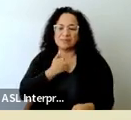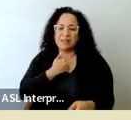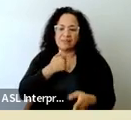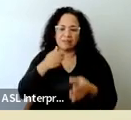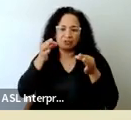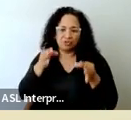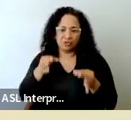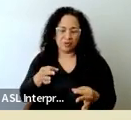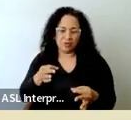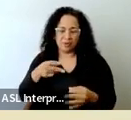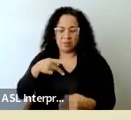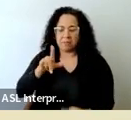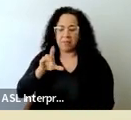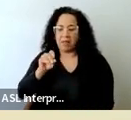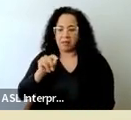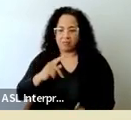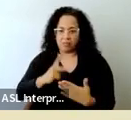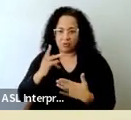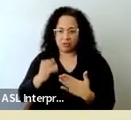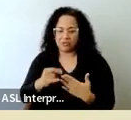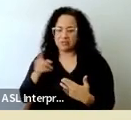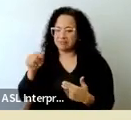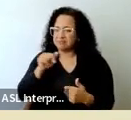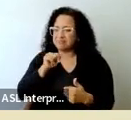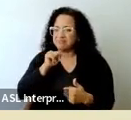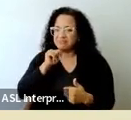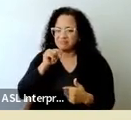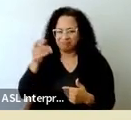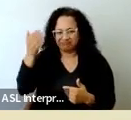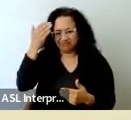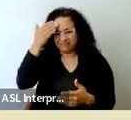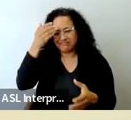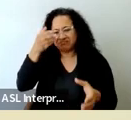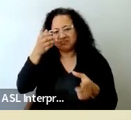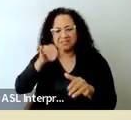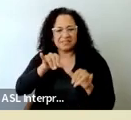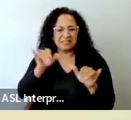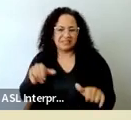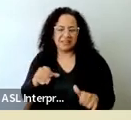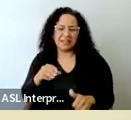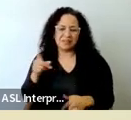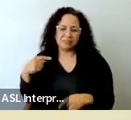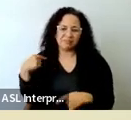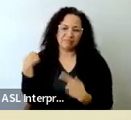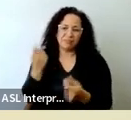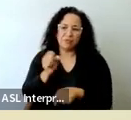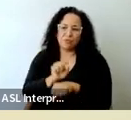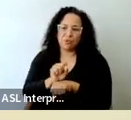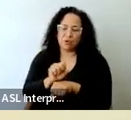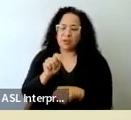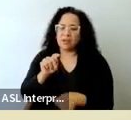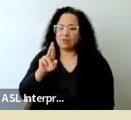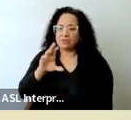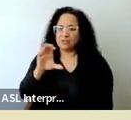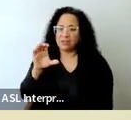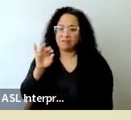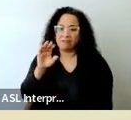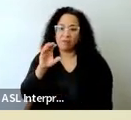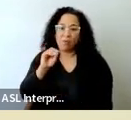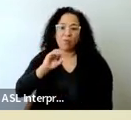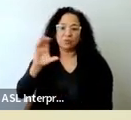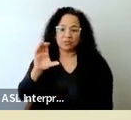pilot project. She is no stranger to the regional center system, as she has worked at both Regional Center of Orange